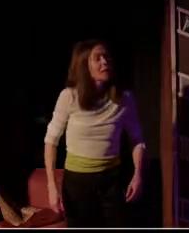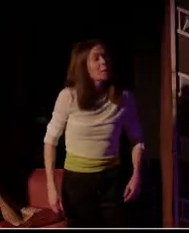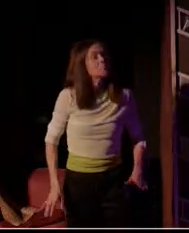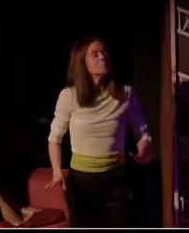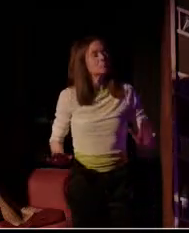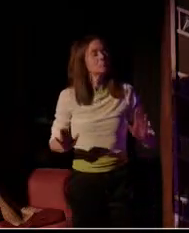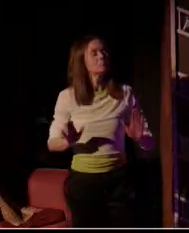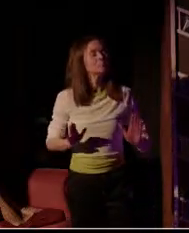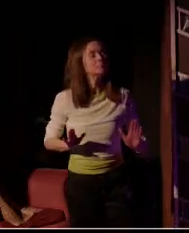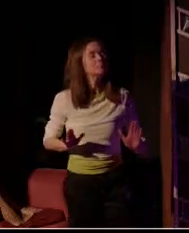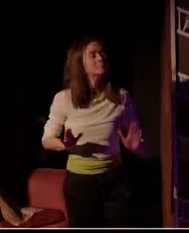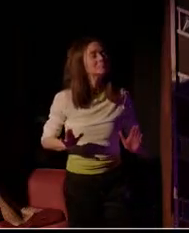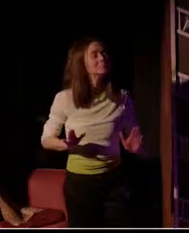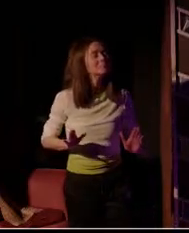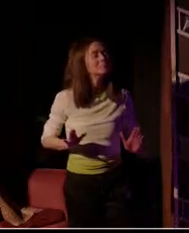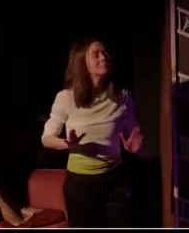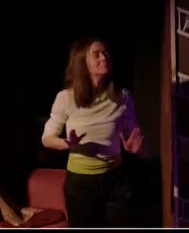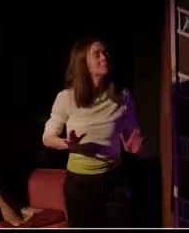Besides,